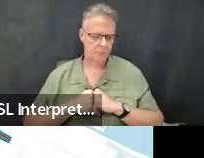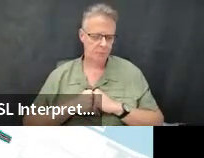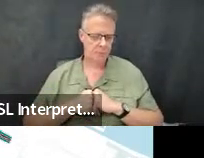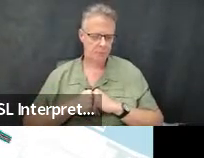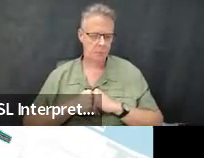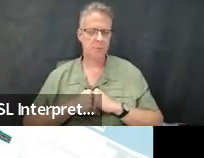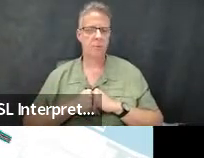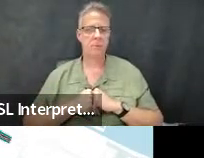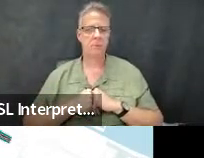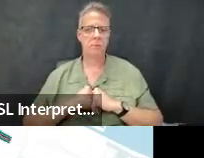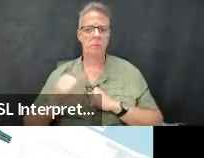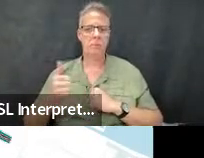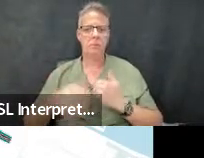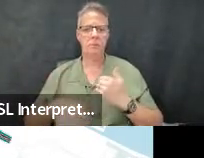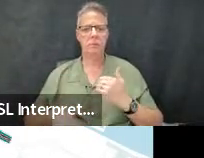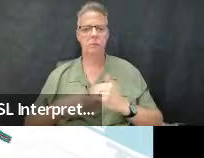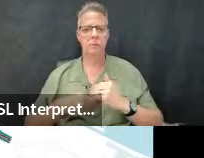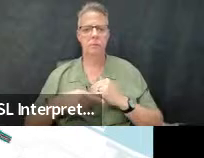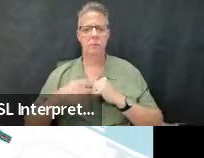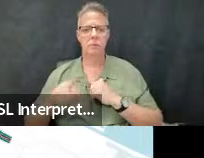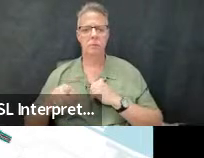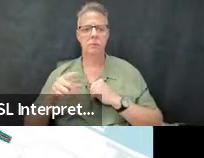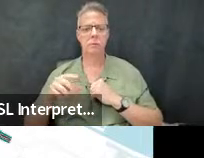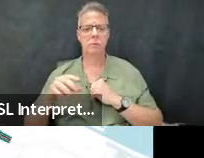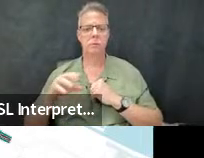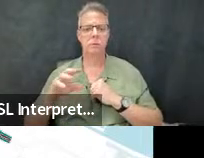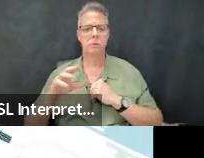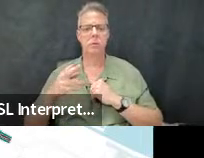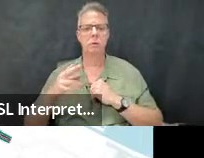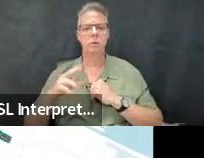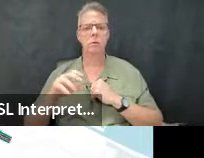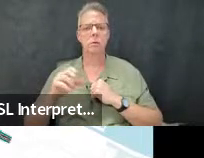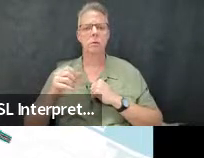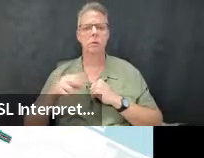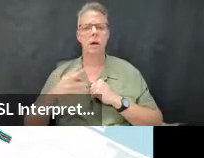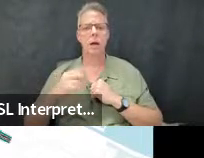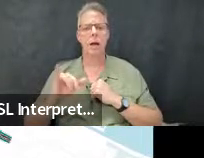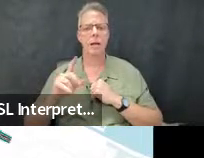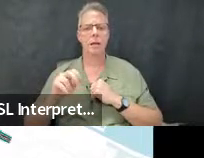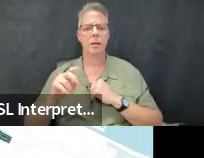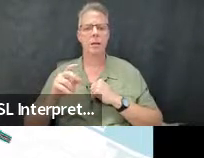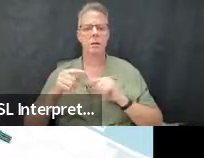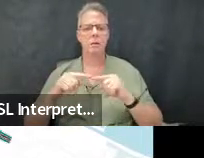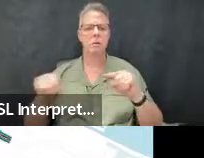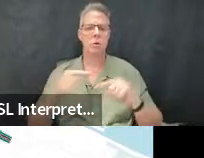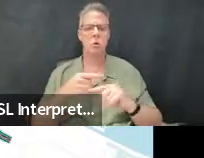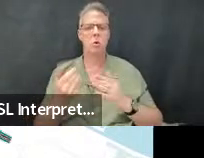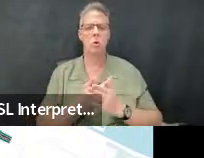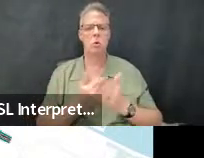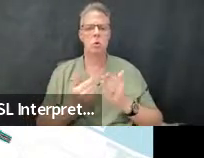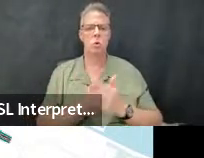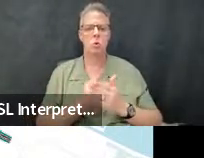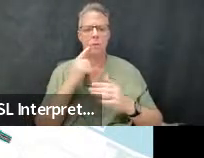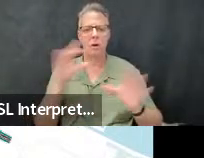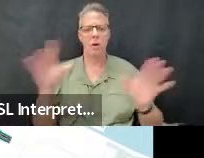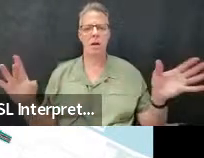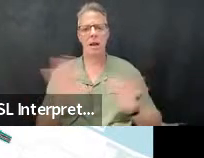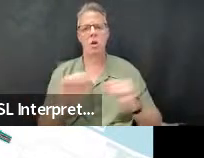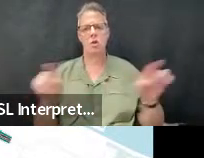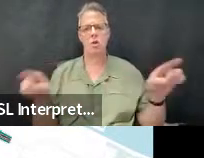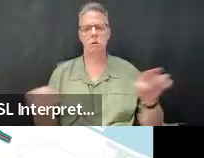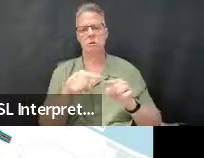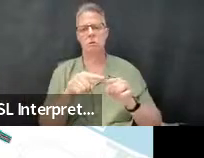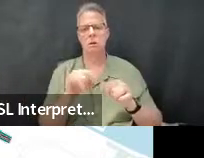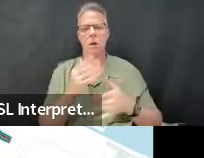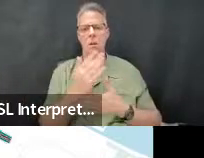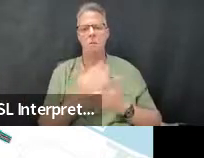Another addition is the Tomahawk Island Drive, a local connection, east-west connection, which is a new connection on Hayden Island, is also part of